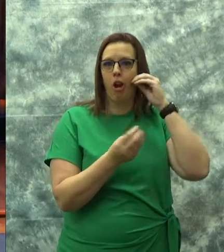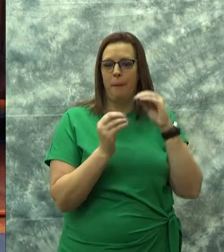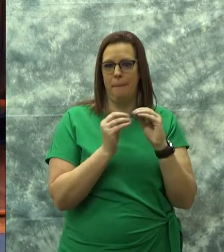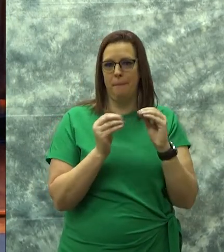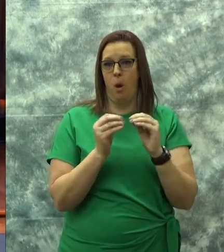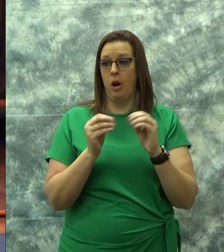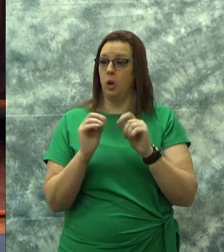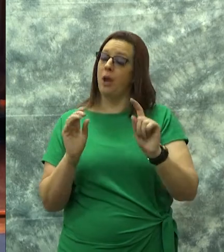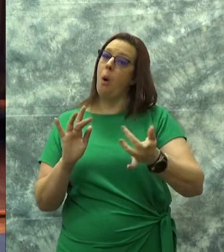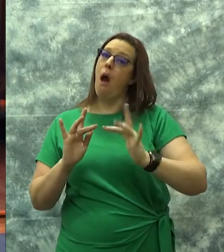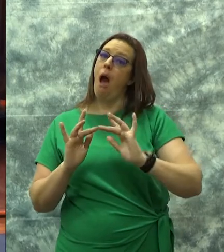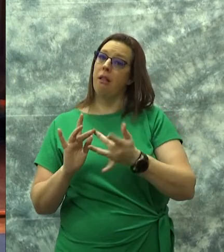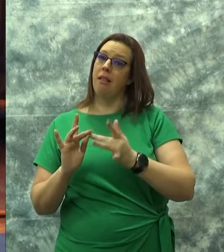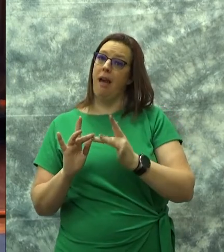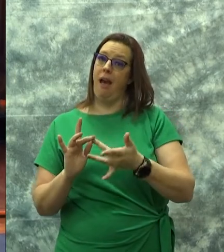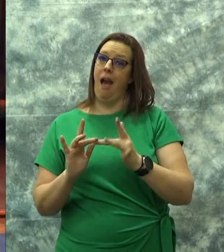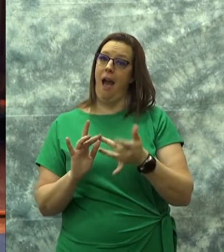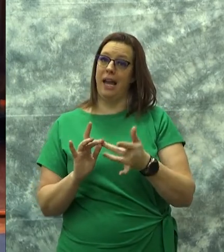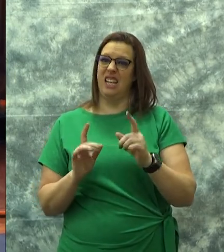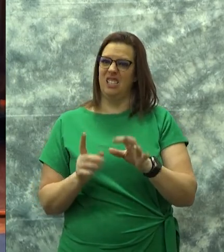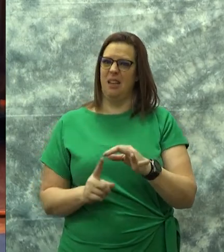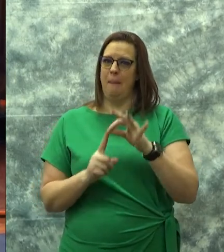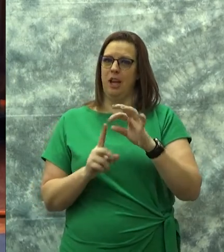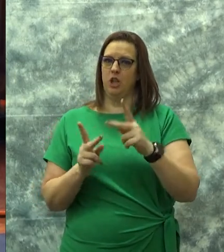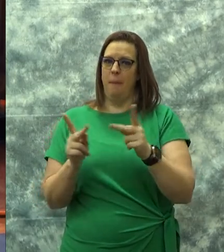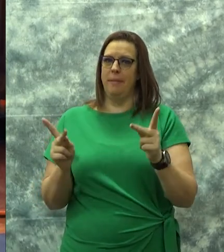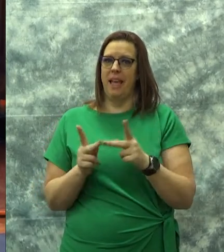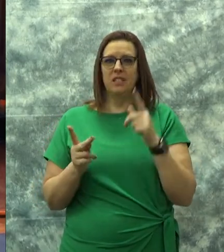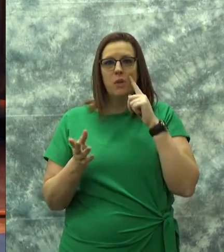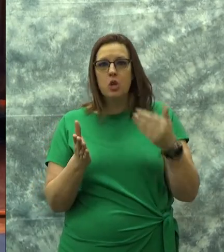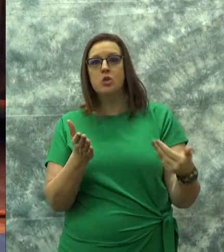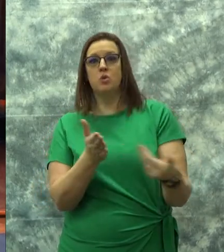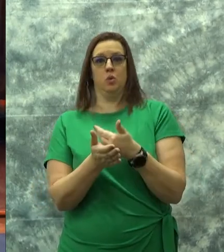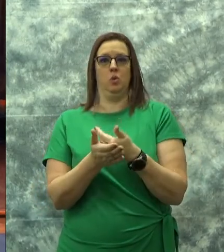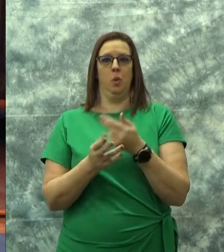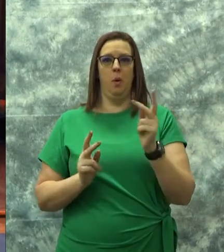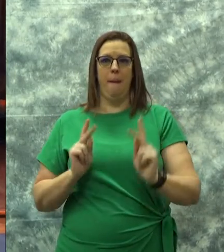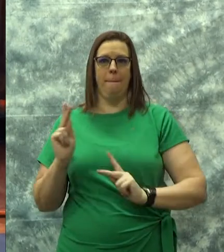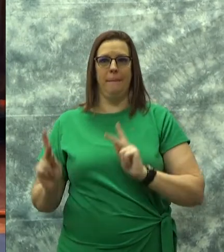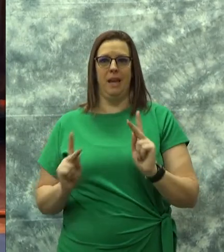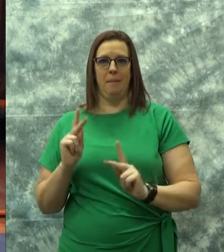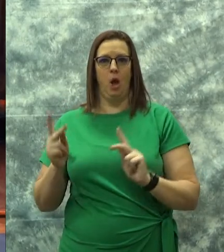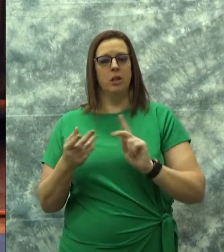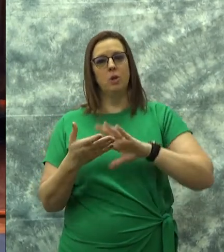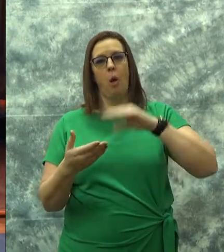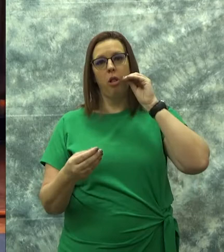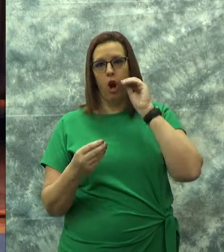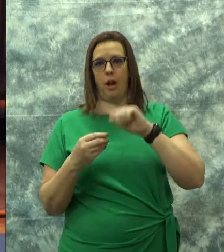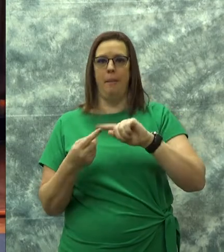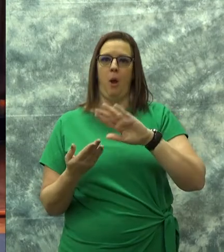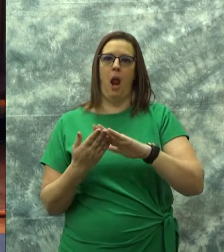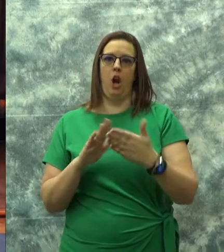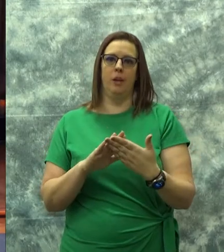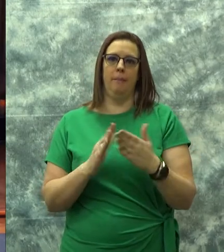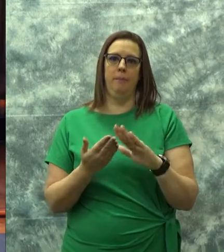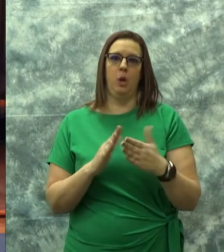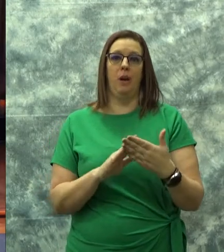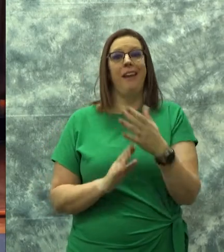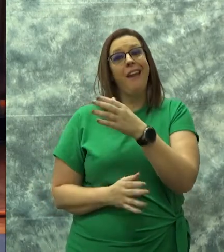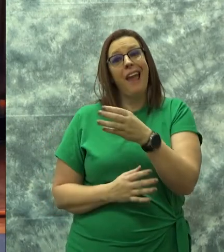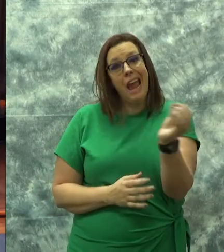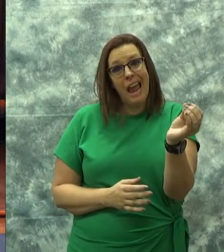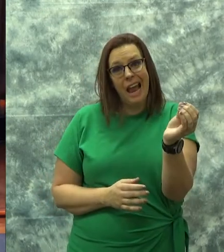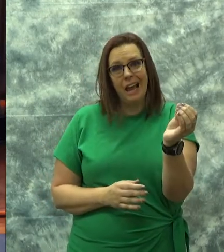learn more about us. You can go to our website. There's a special place on it for people who are brand new to learn more about the community. And